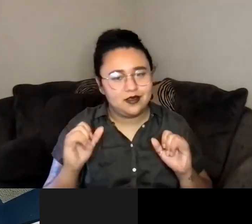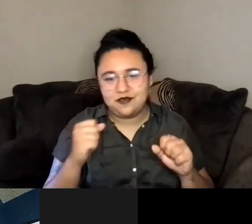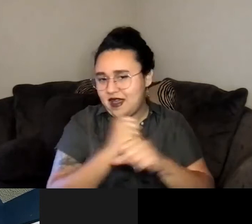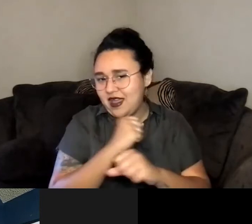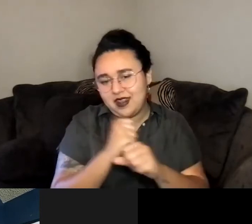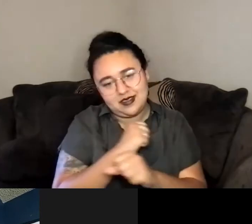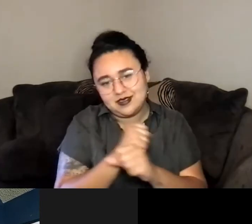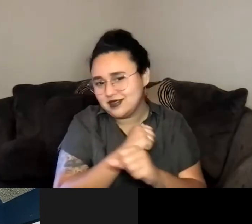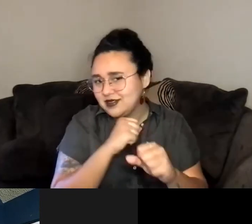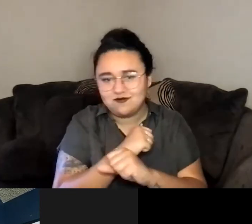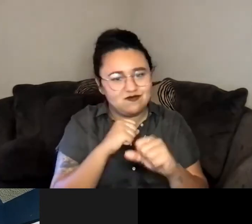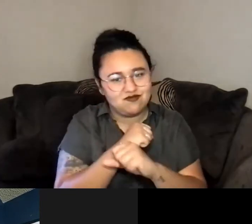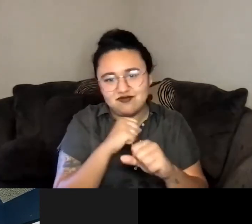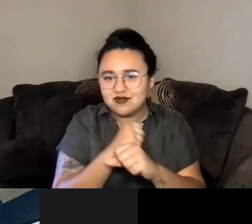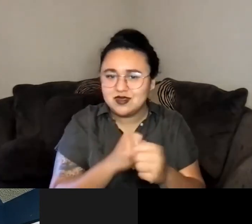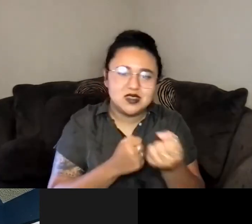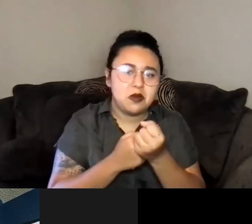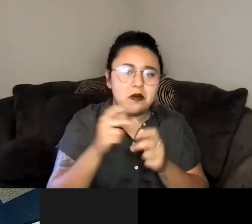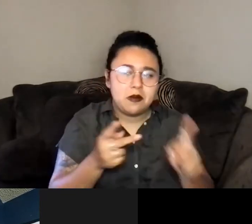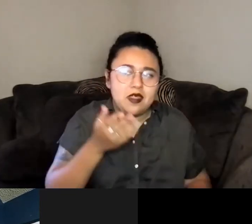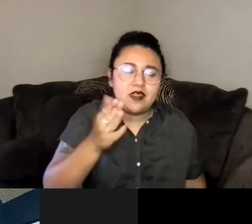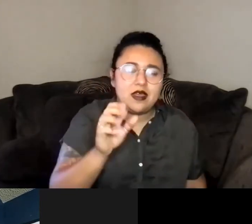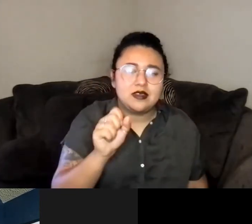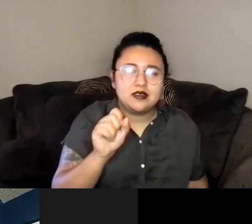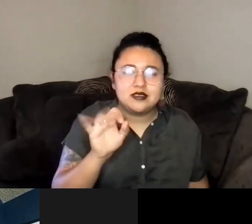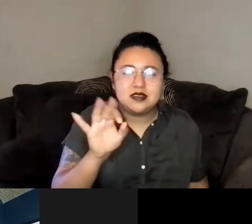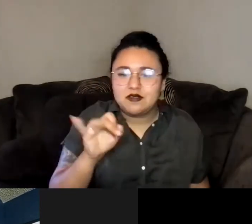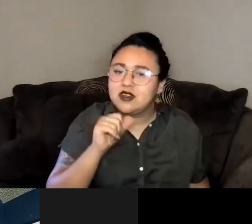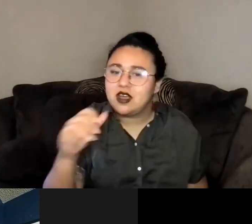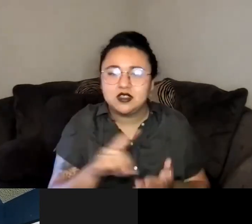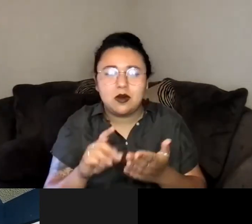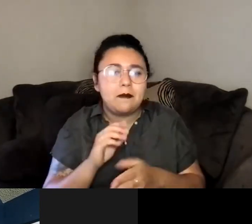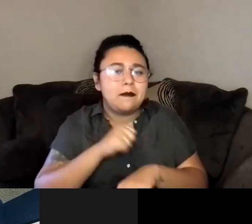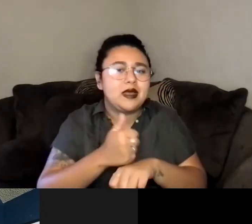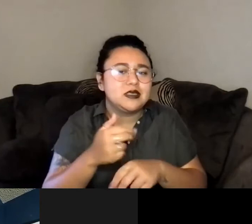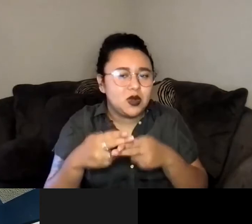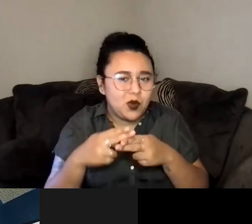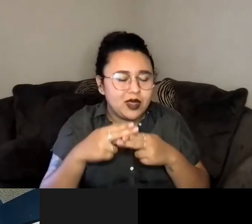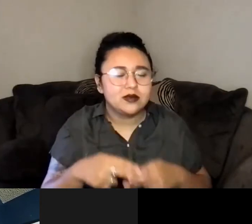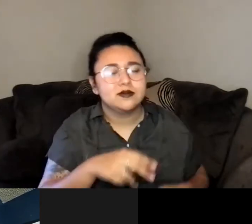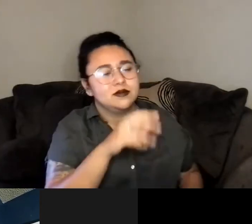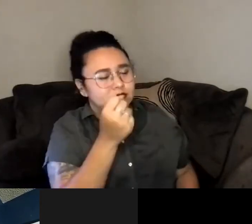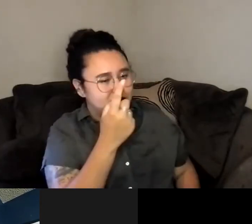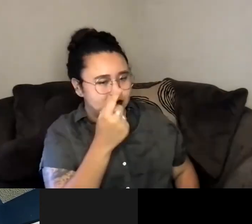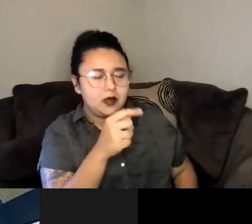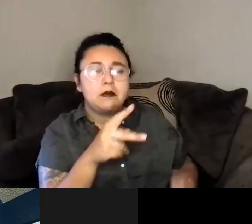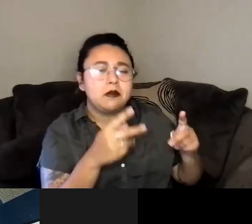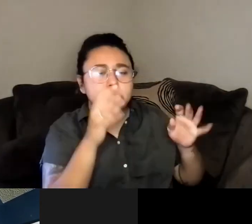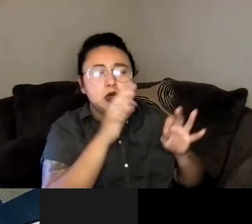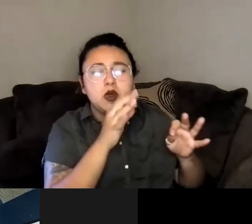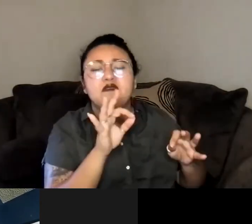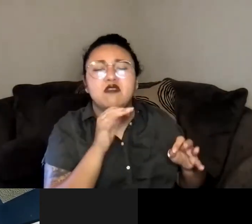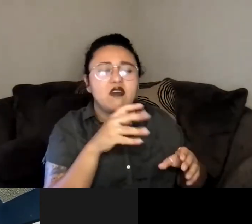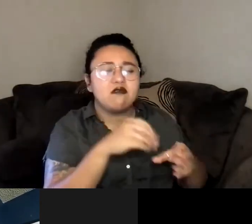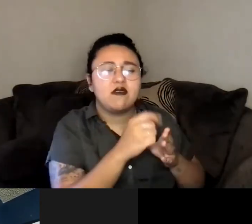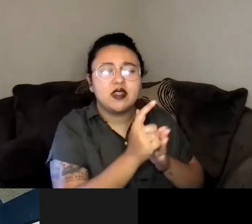for, people in San Francisco to not be discriminated against based on weight. I think one of the things people don't know if they haven't been in a legal fight